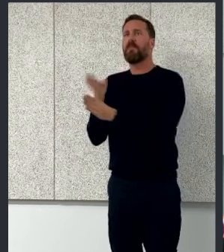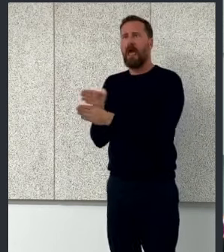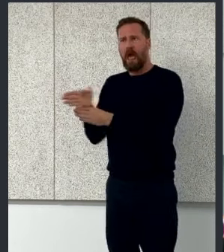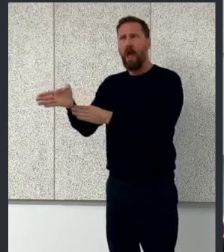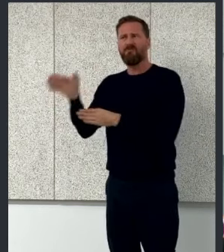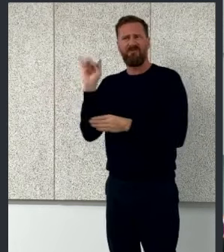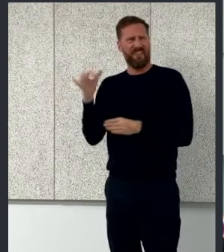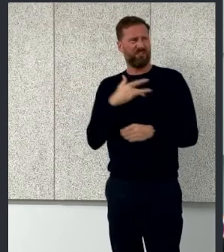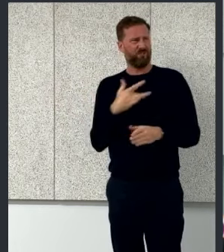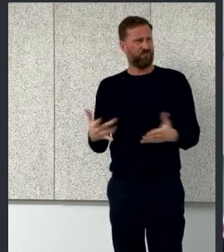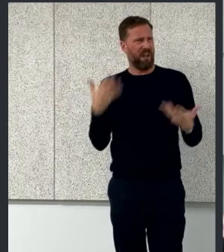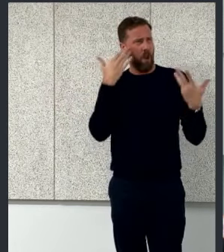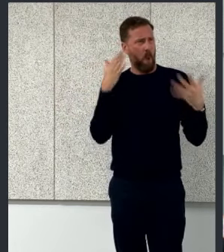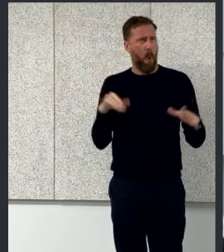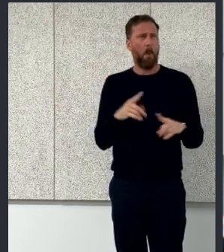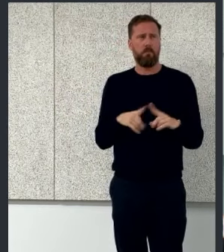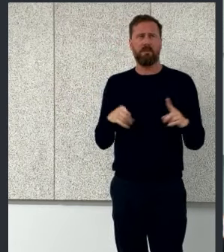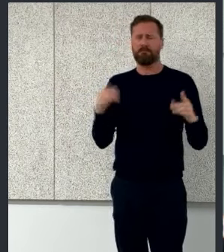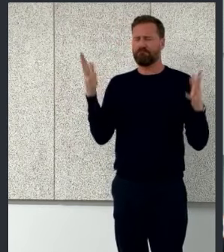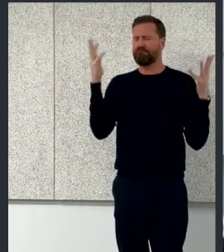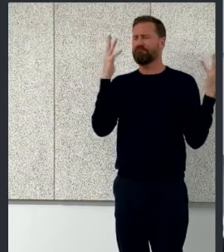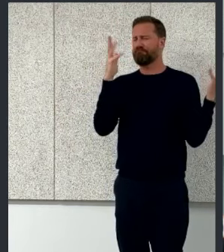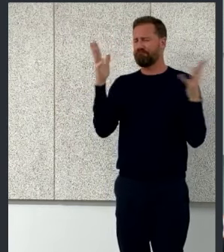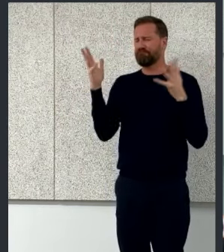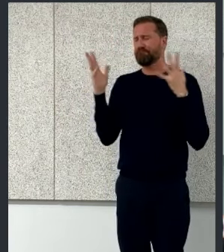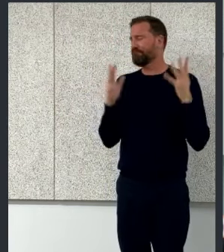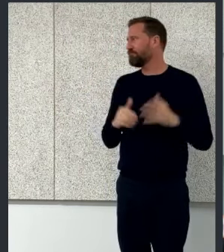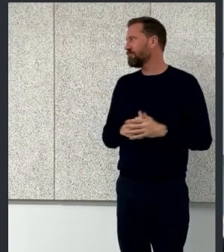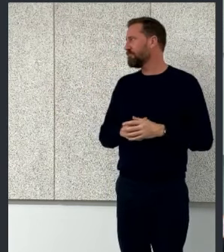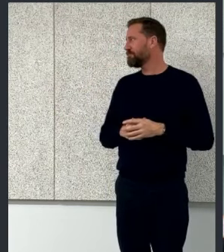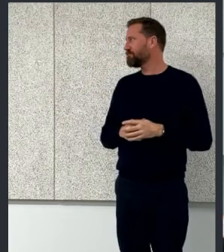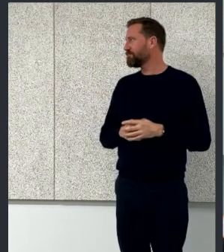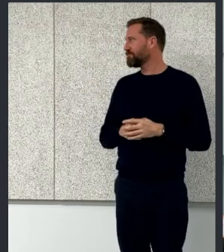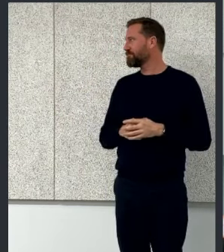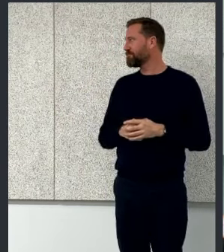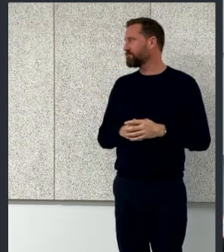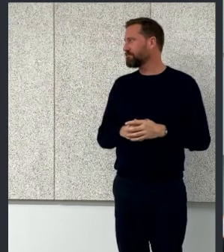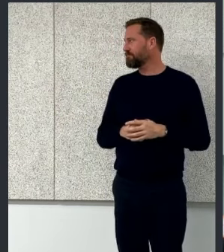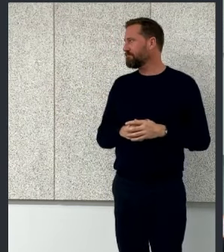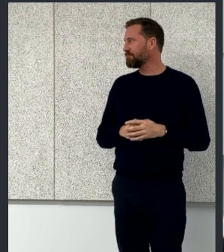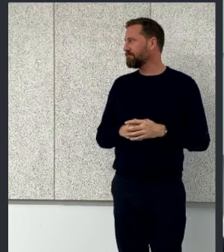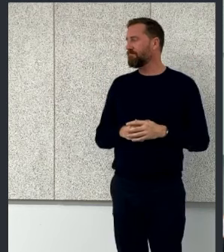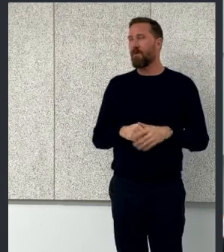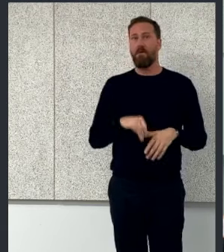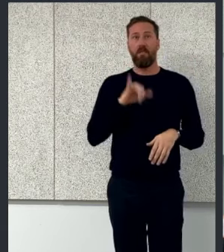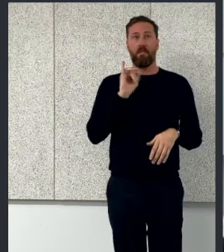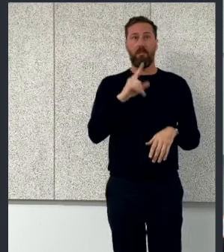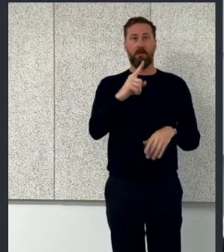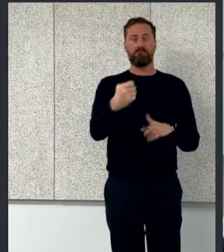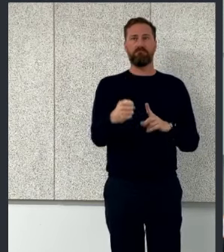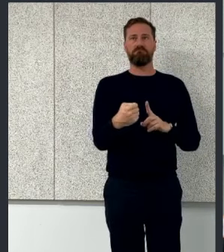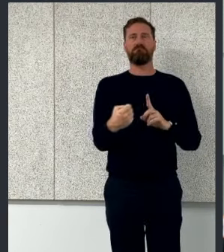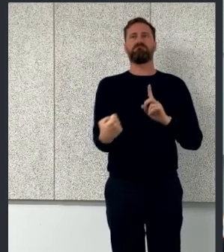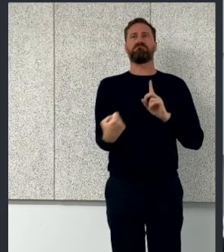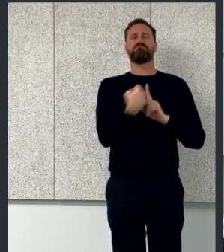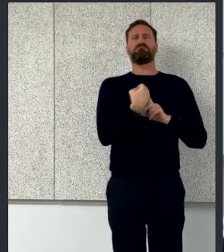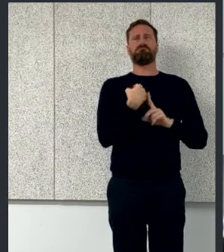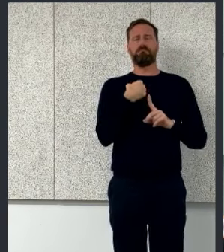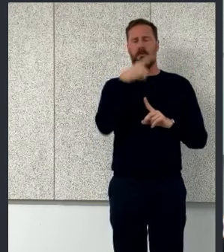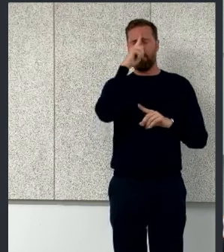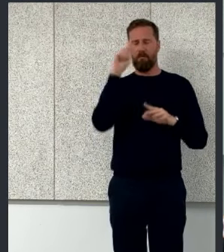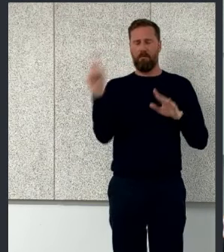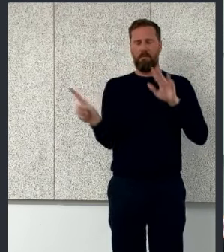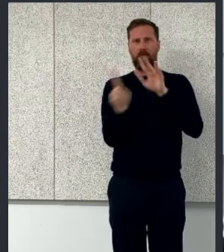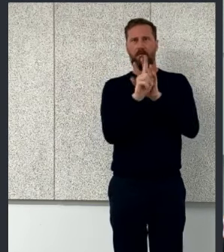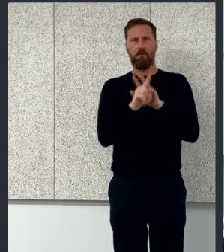Yay. Let's clap for that. Yeah. You know, it makes me think about, two things. That there was, like, a great New York Times